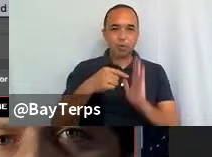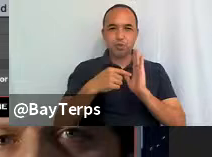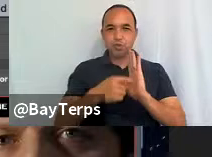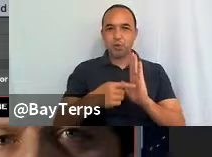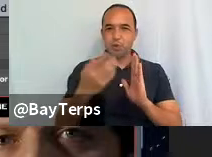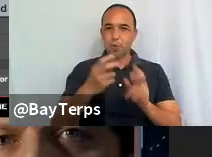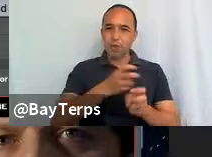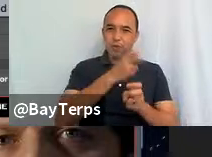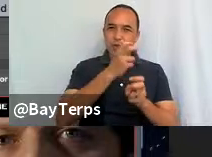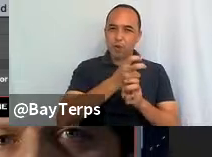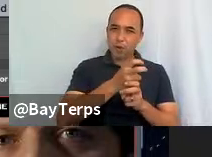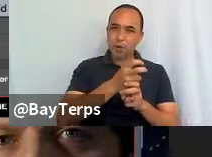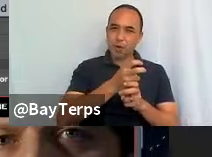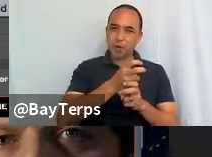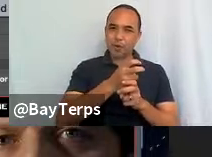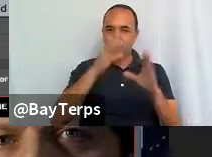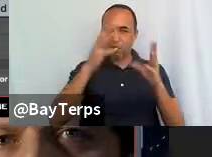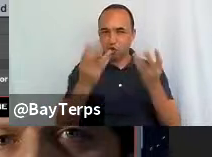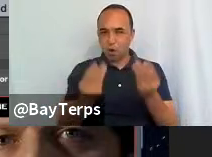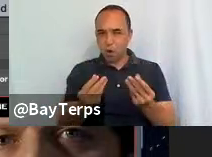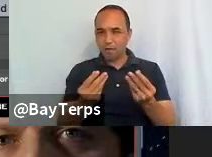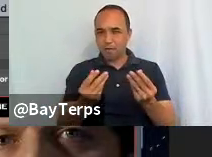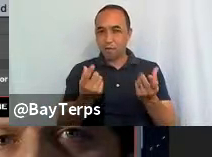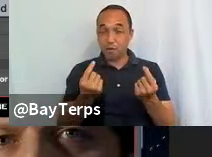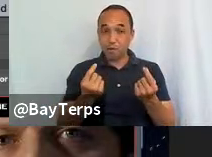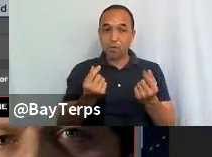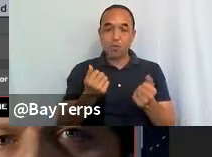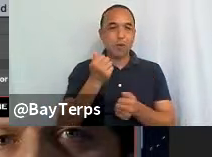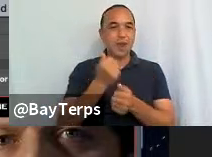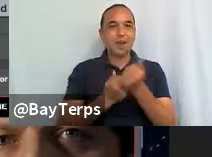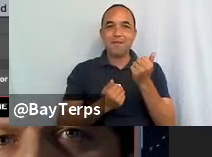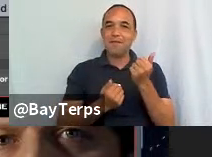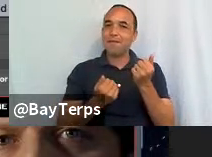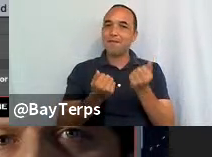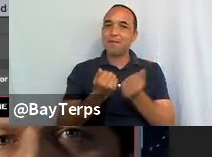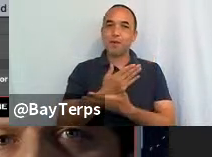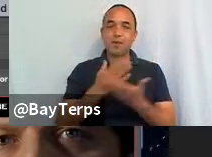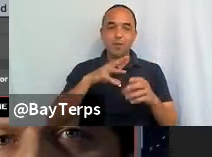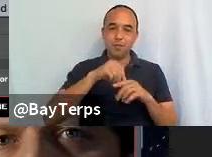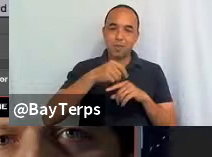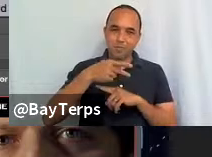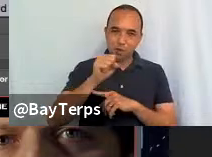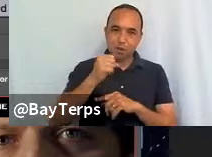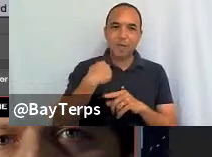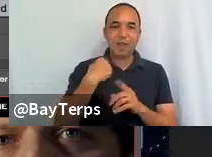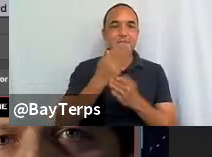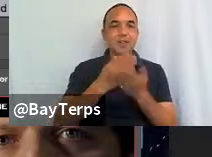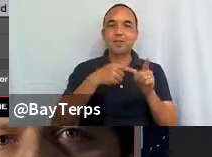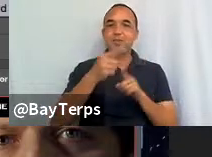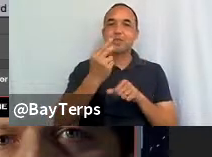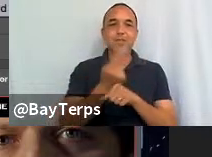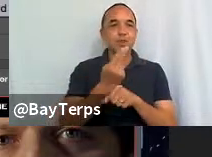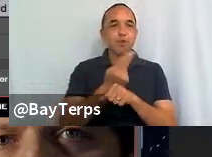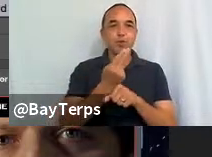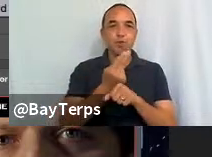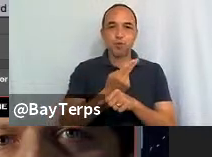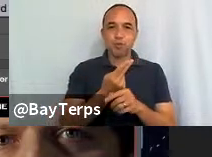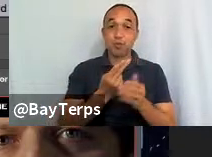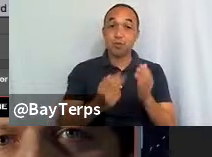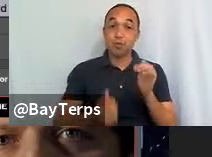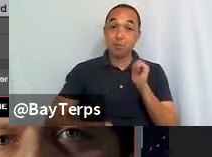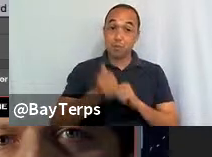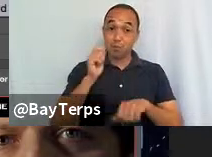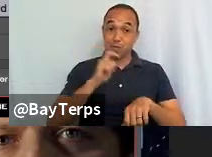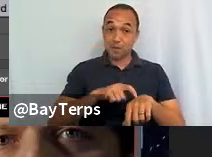is really interesting. And this, obviously, everything in Photoshop has a specific application that it's useful for. Most of the time, you're going